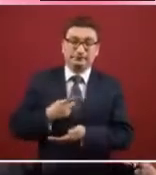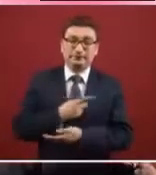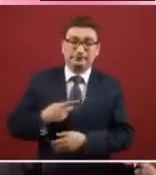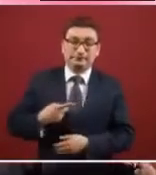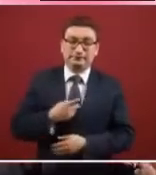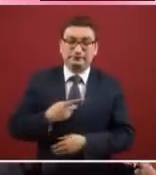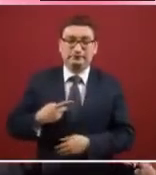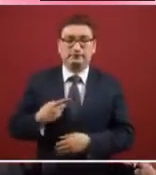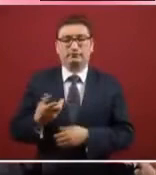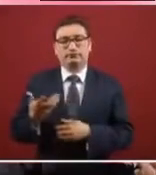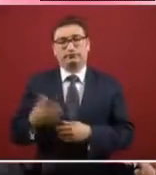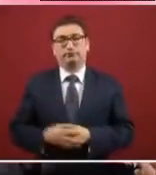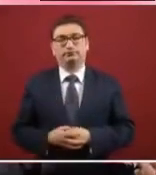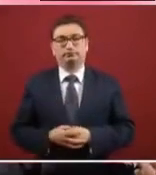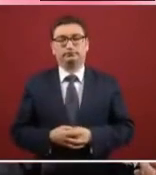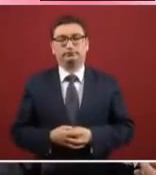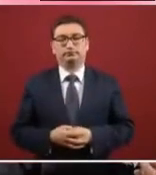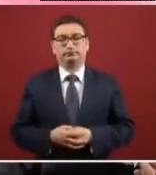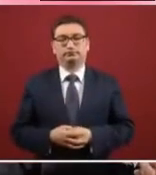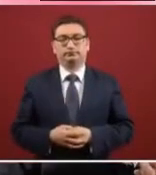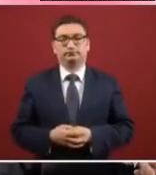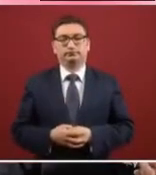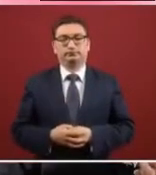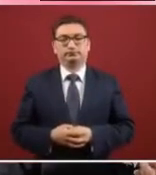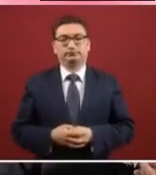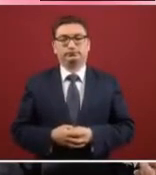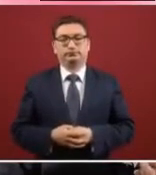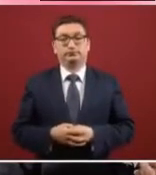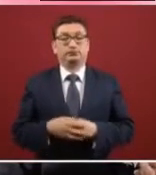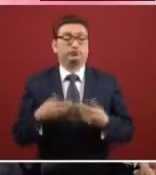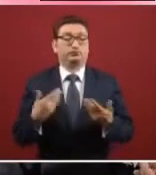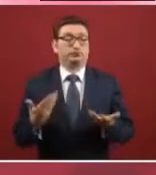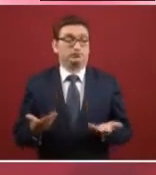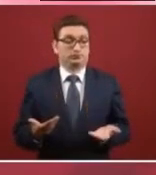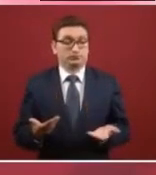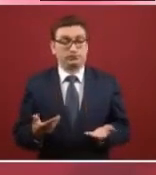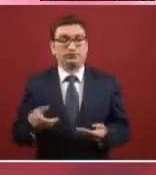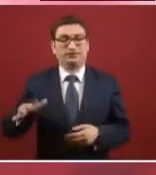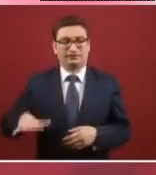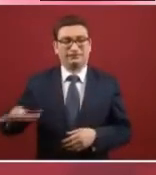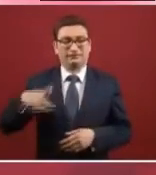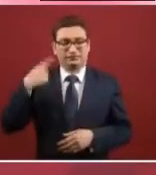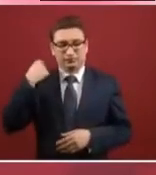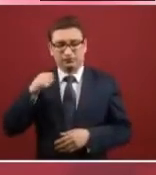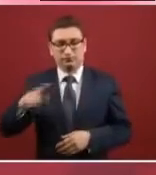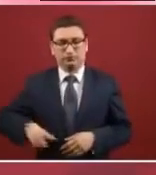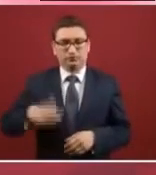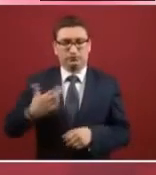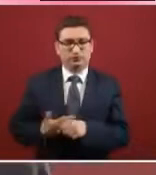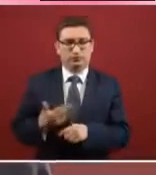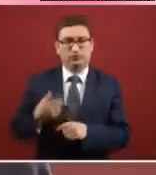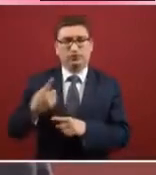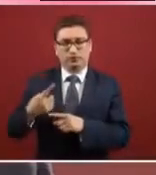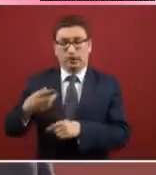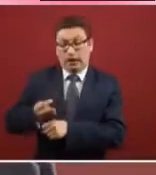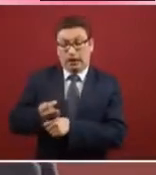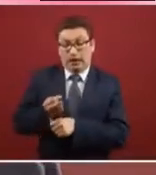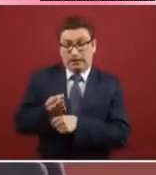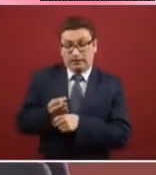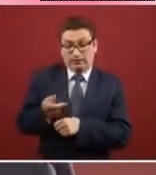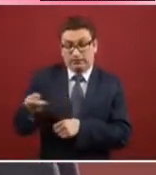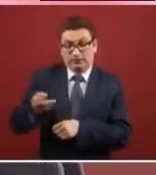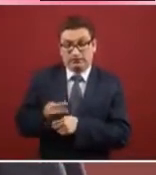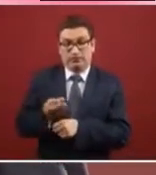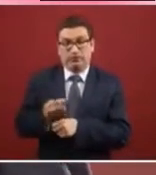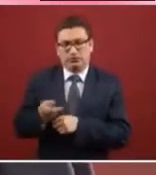there. In that case. Entonces, el gobernador de Tabasco, so the governor of Tabasco, the actual